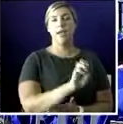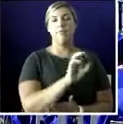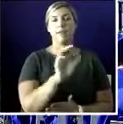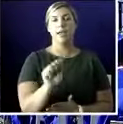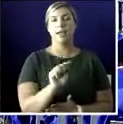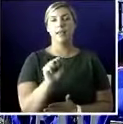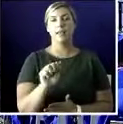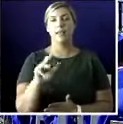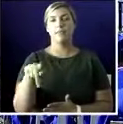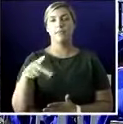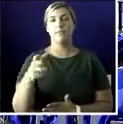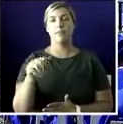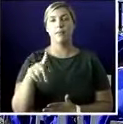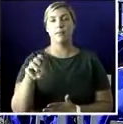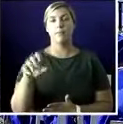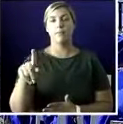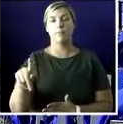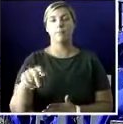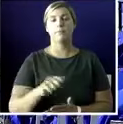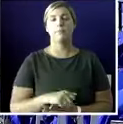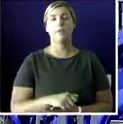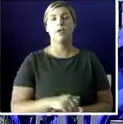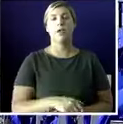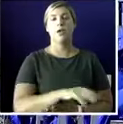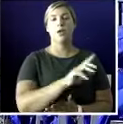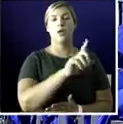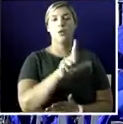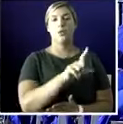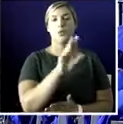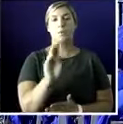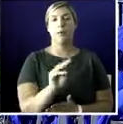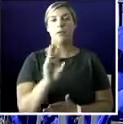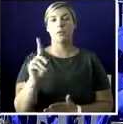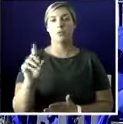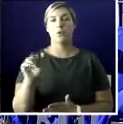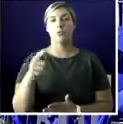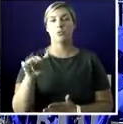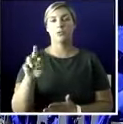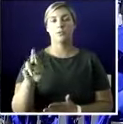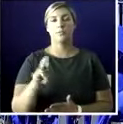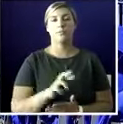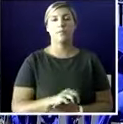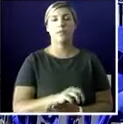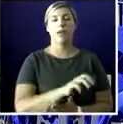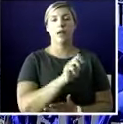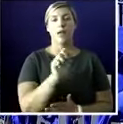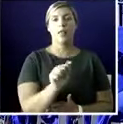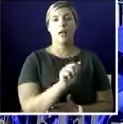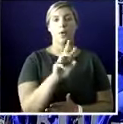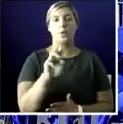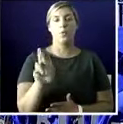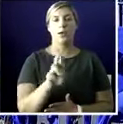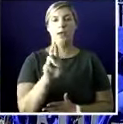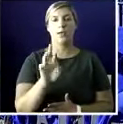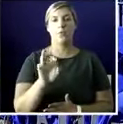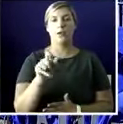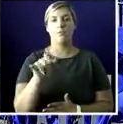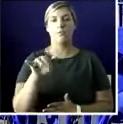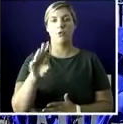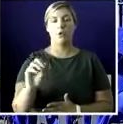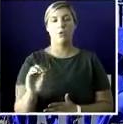Anthony Filipczyk. Luke Michael Dosher. Alexis Renee Renfro.